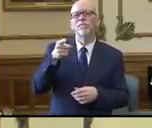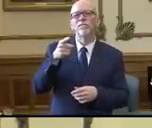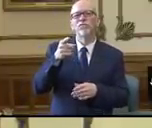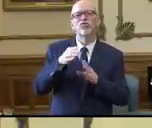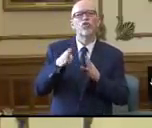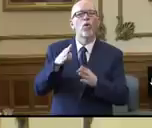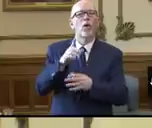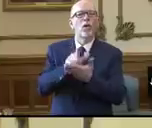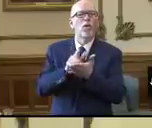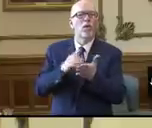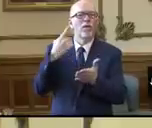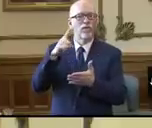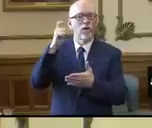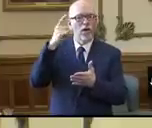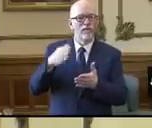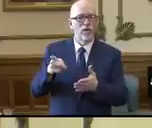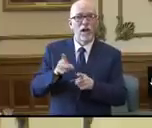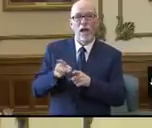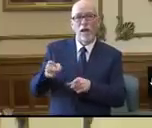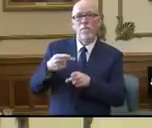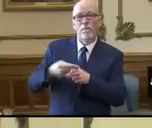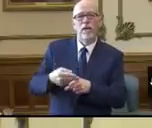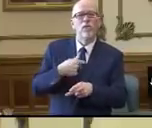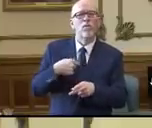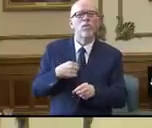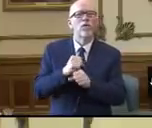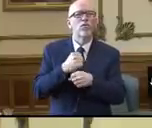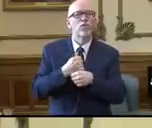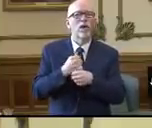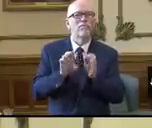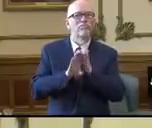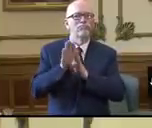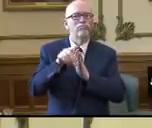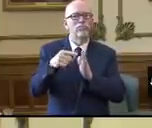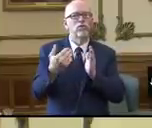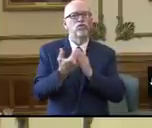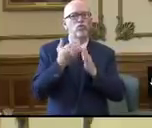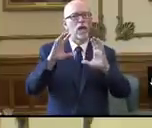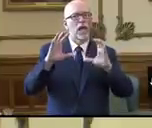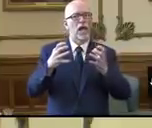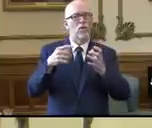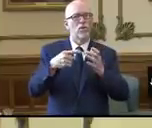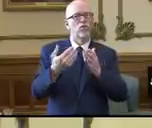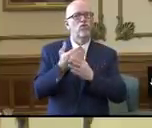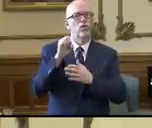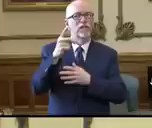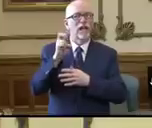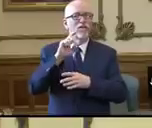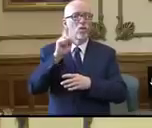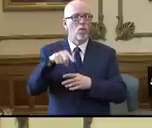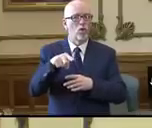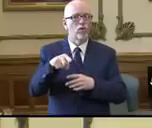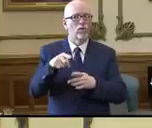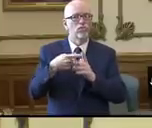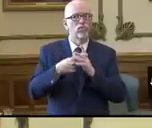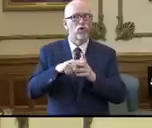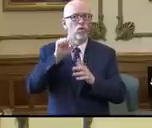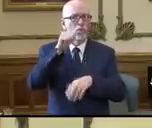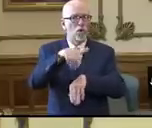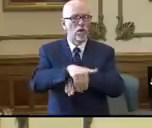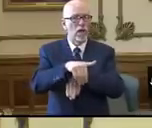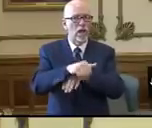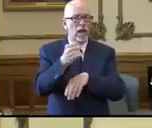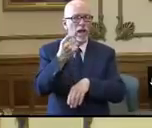governor. And as the governor mentioned, we have created a new category in the new executive order that goes into effect tomorrow night